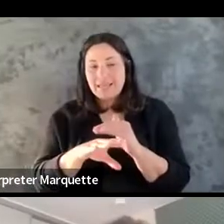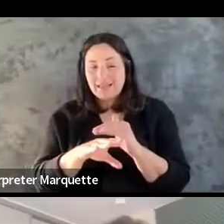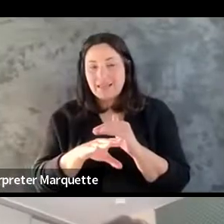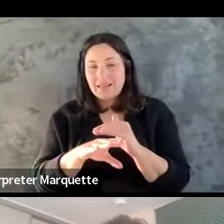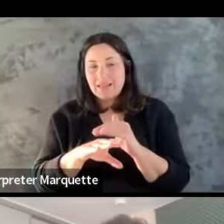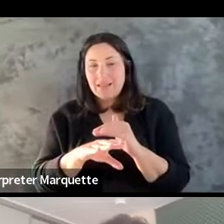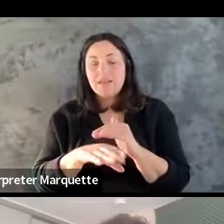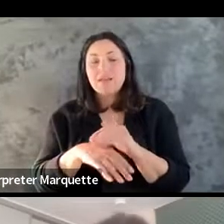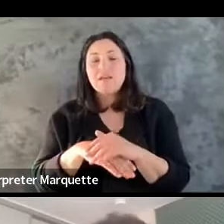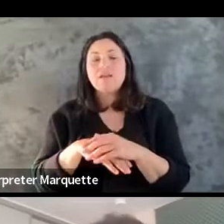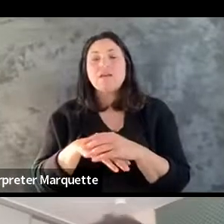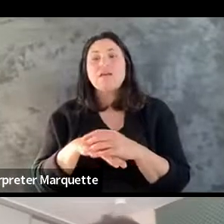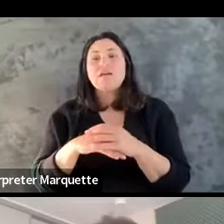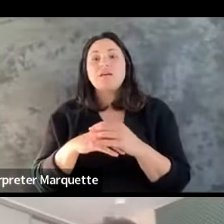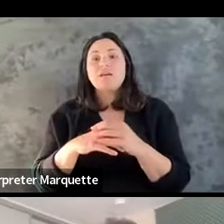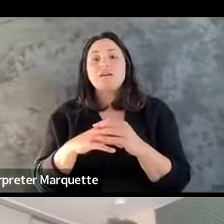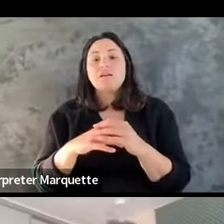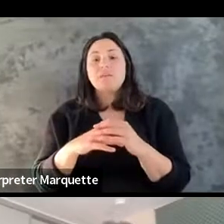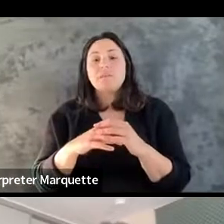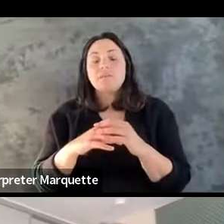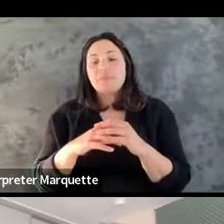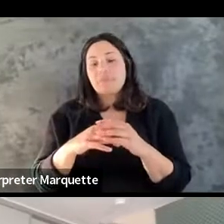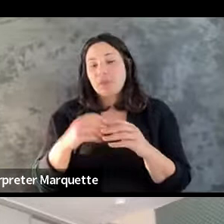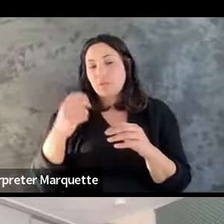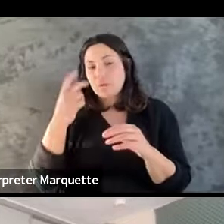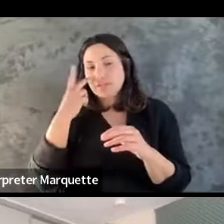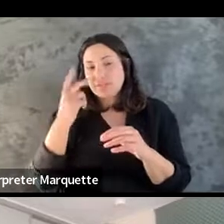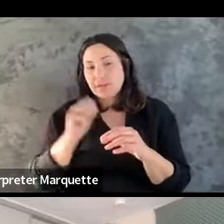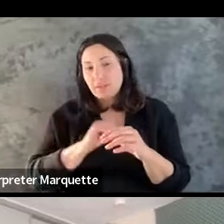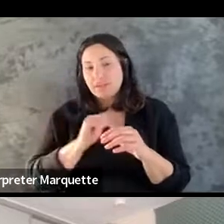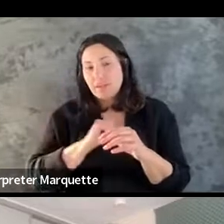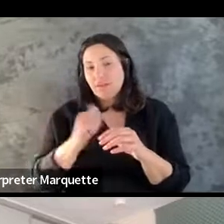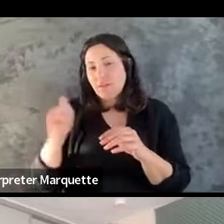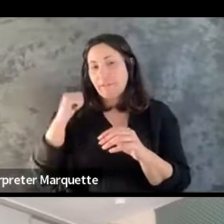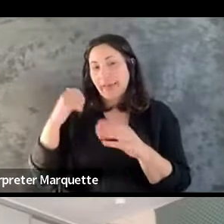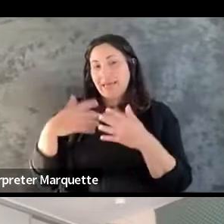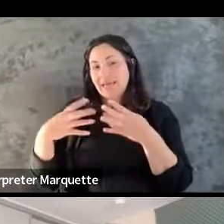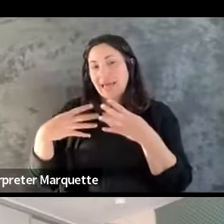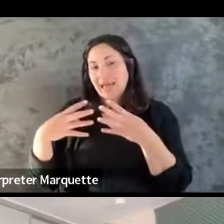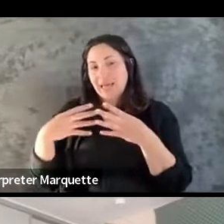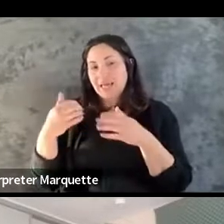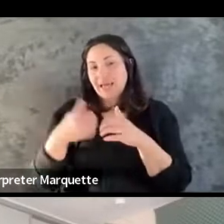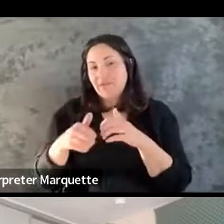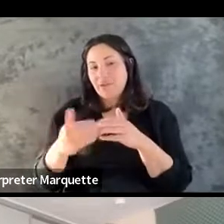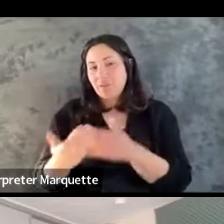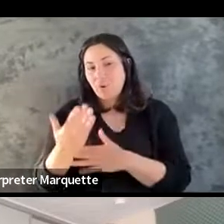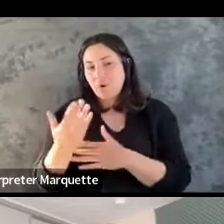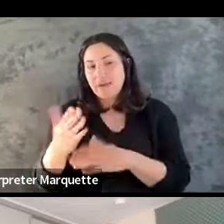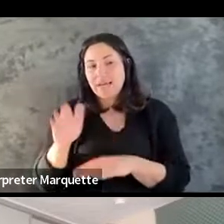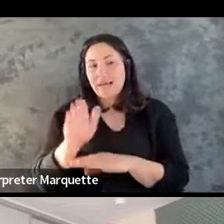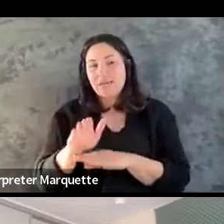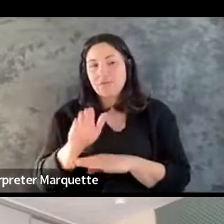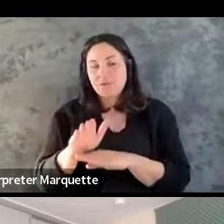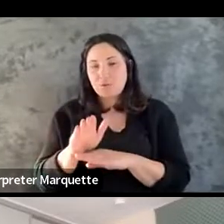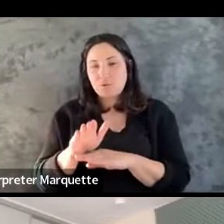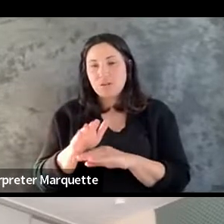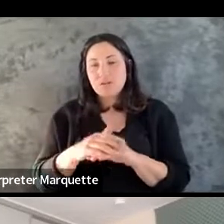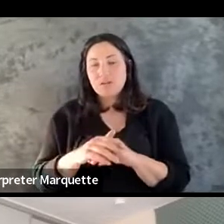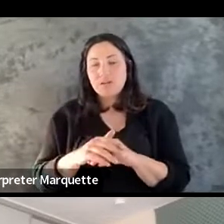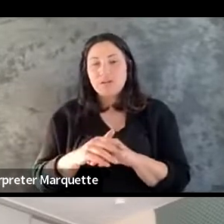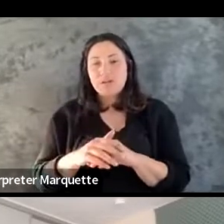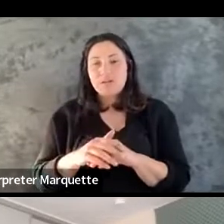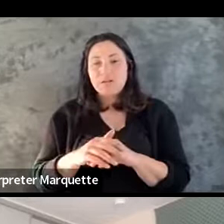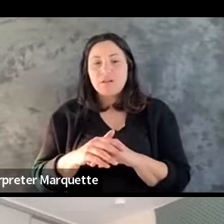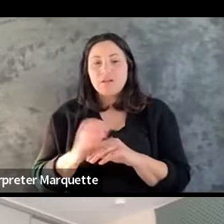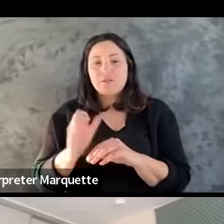time. You'll see myself in the back gate every morning and every afternoon, and you'll see other teachers and staff